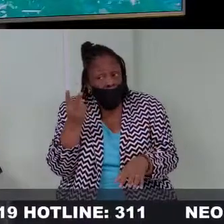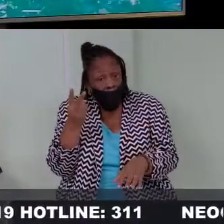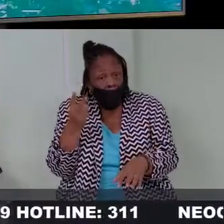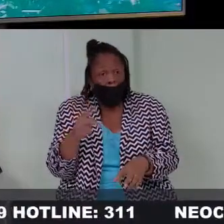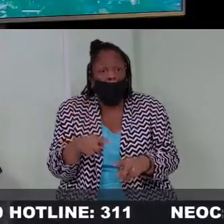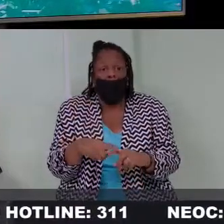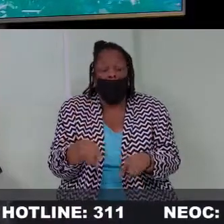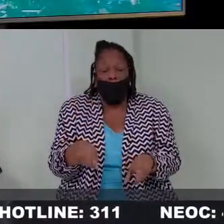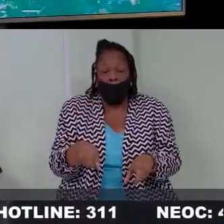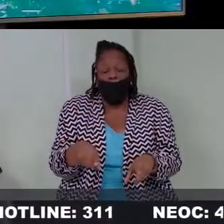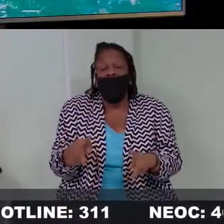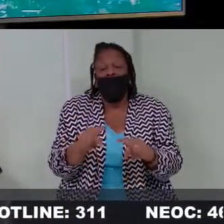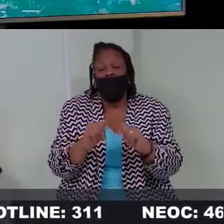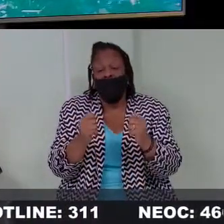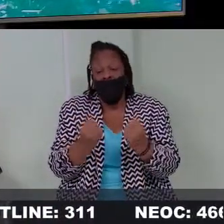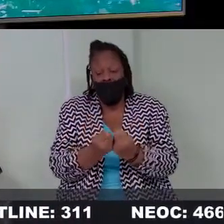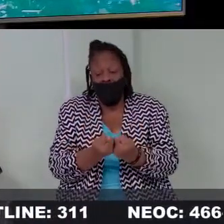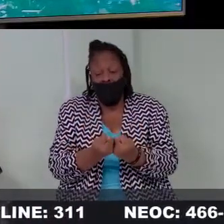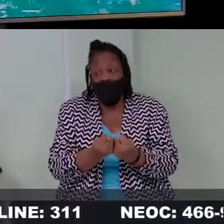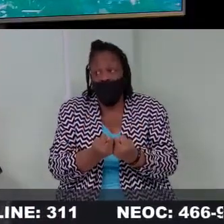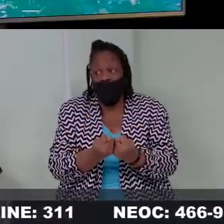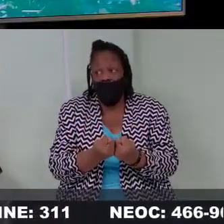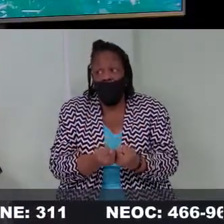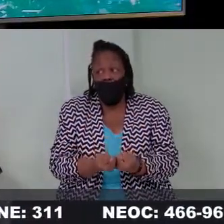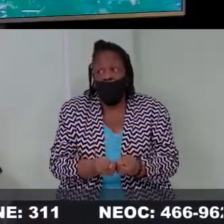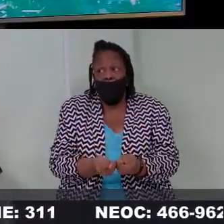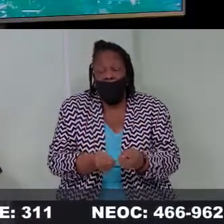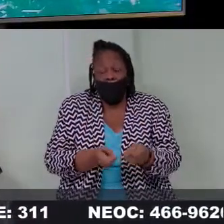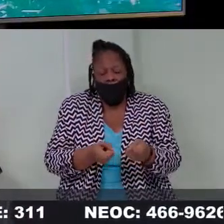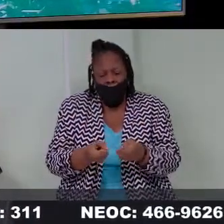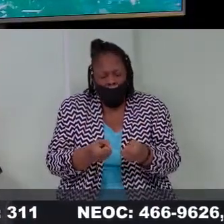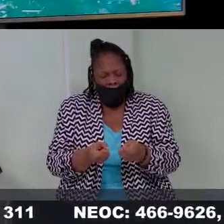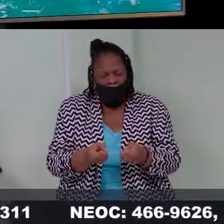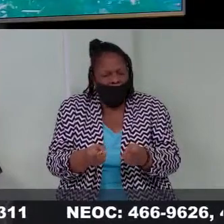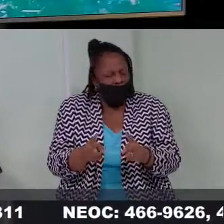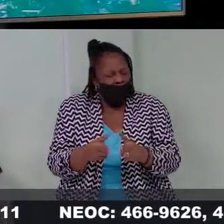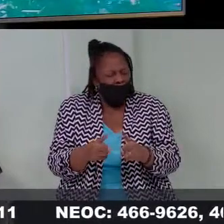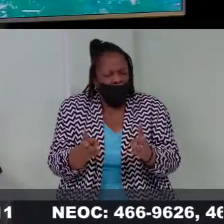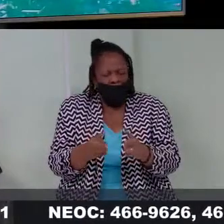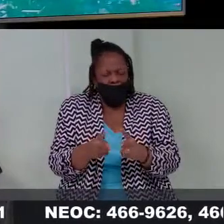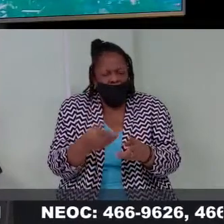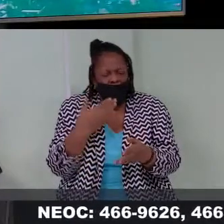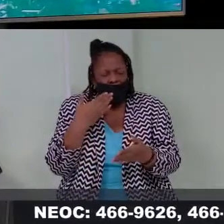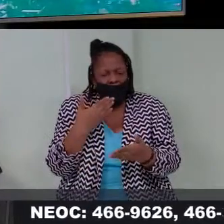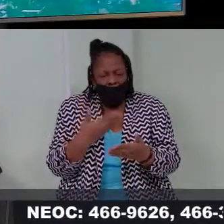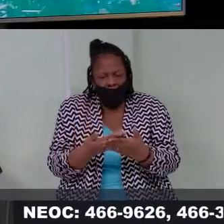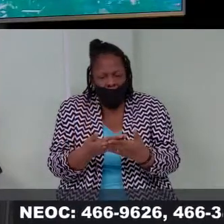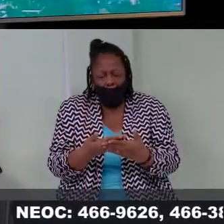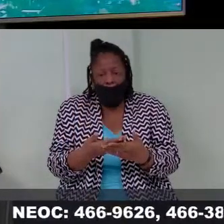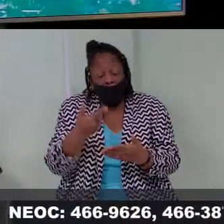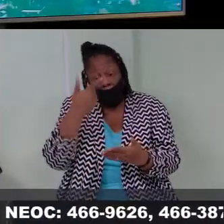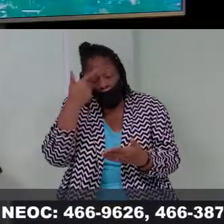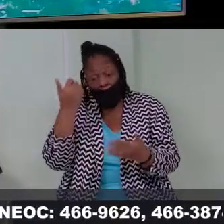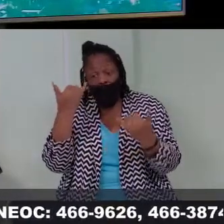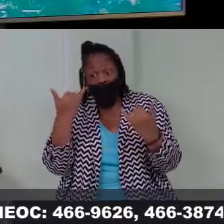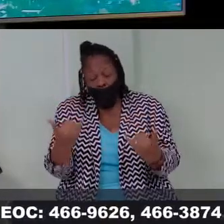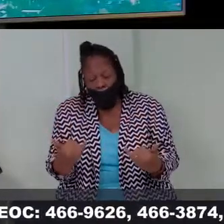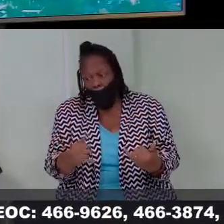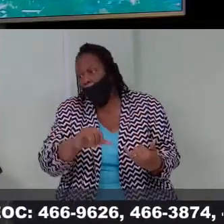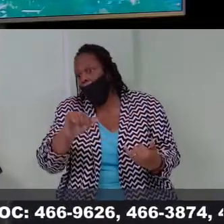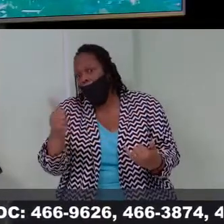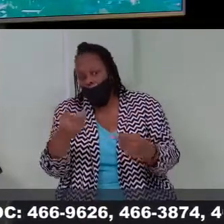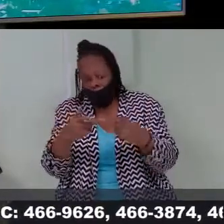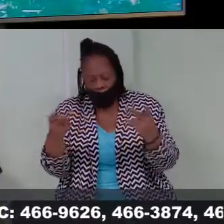the task force has managed very well the COVID-19 pandemic here in St. Kitts